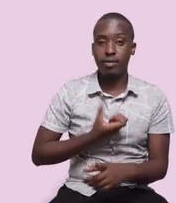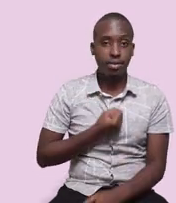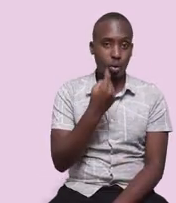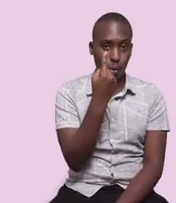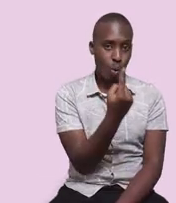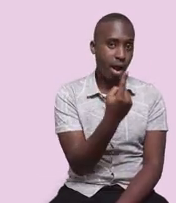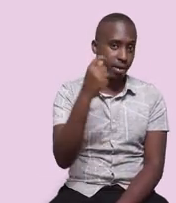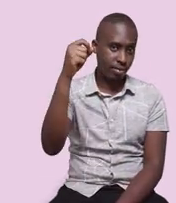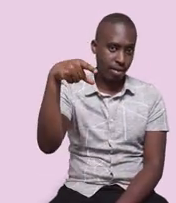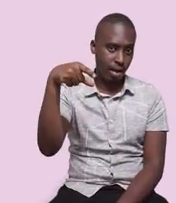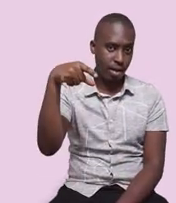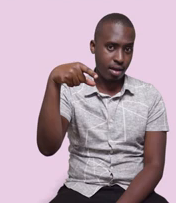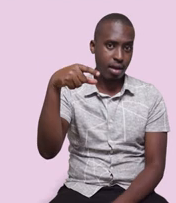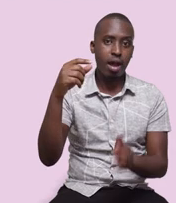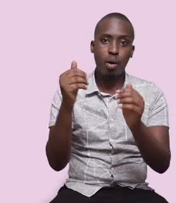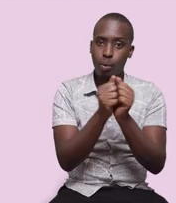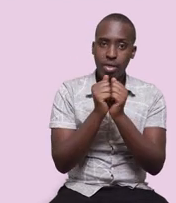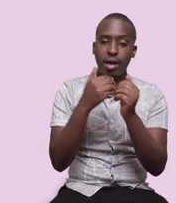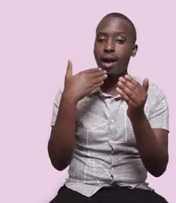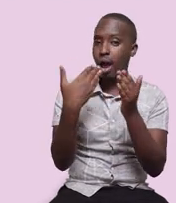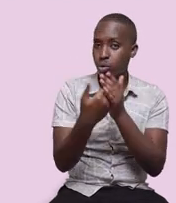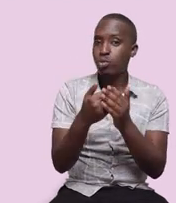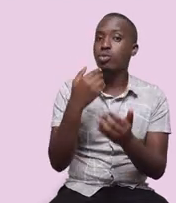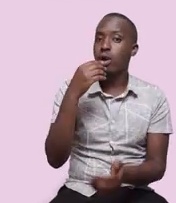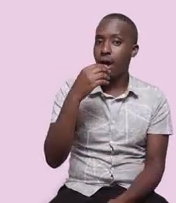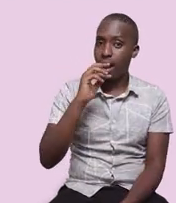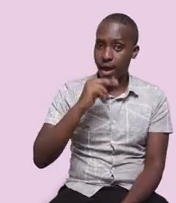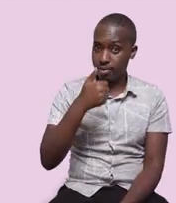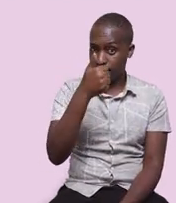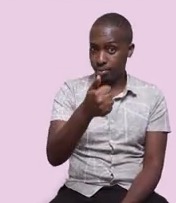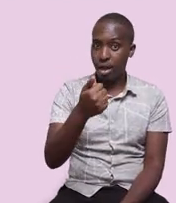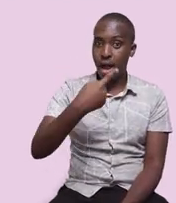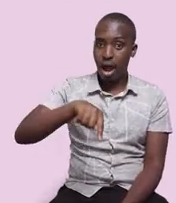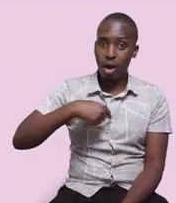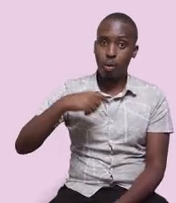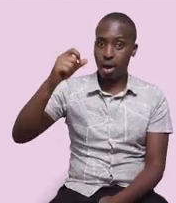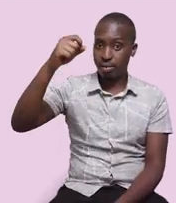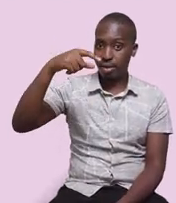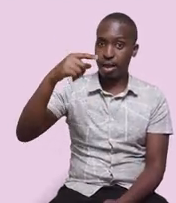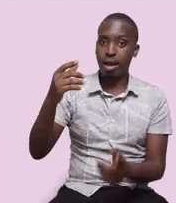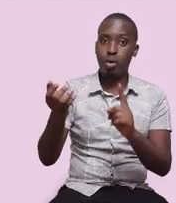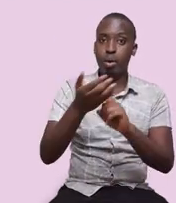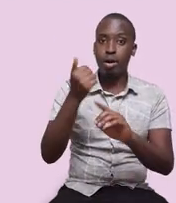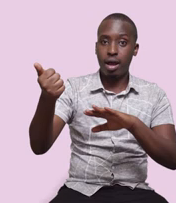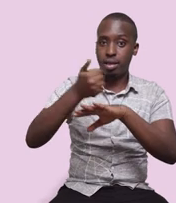one star. With a good answer, our star will get colored.